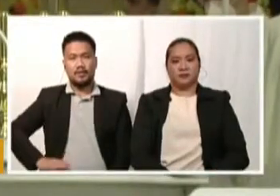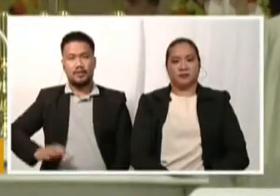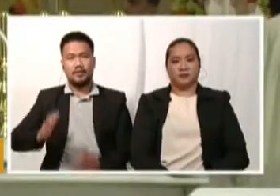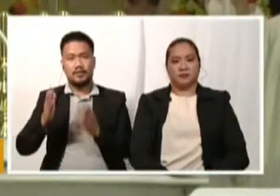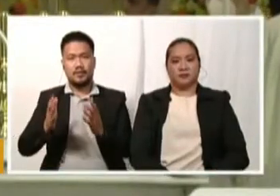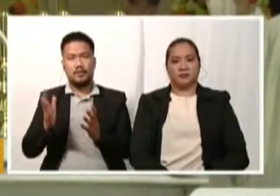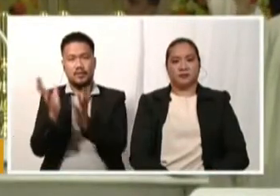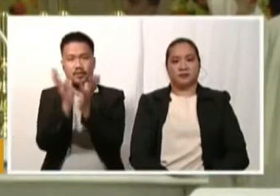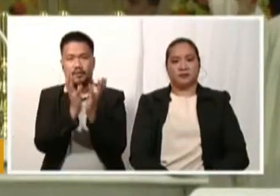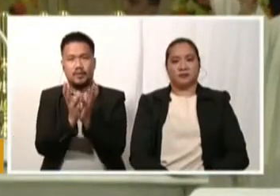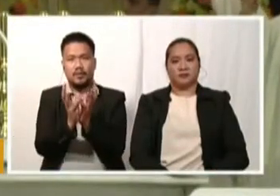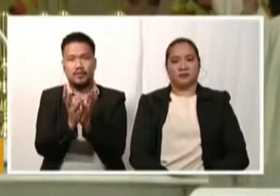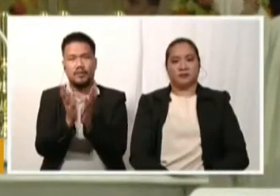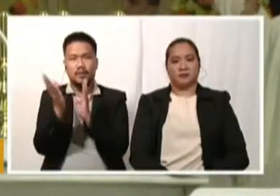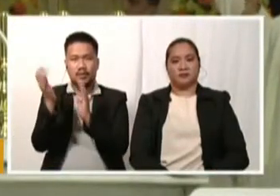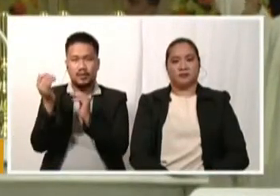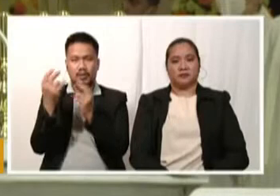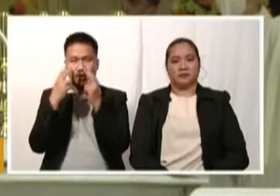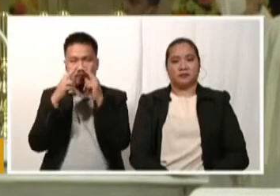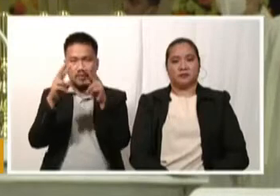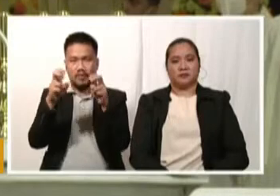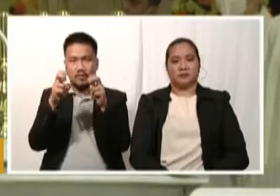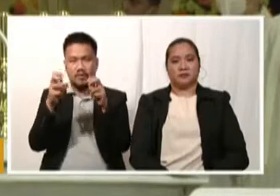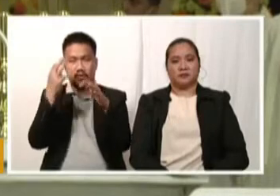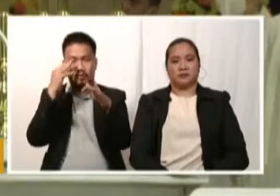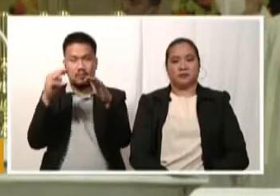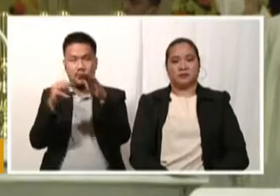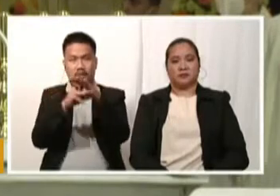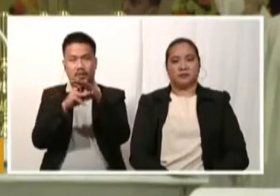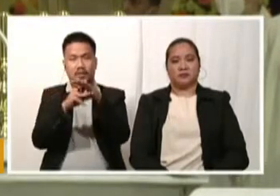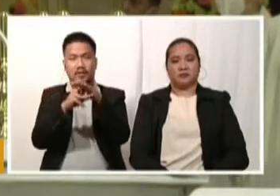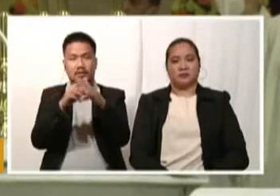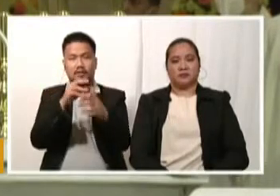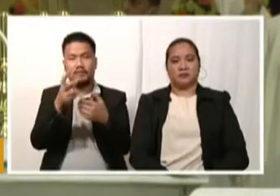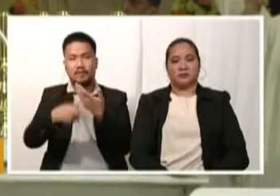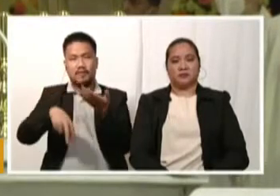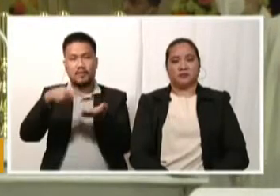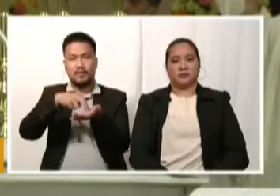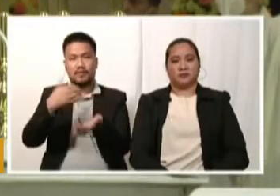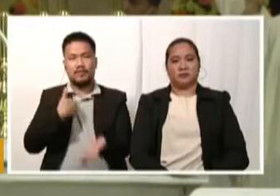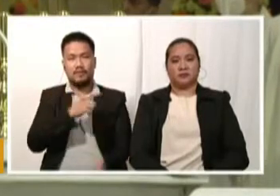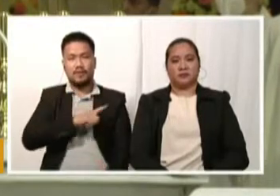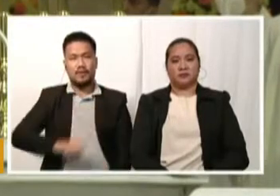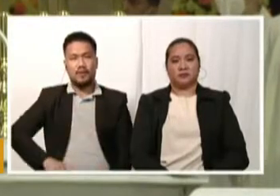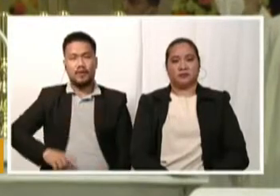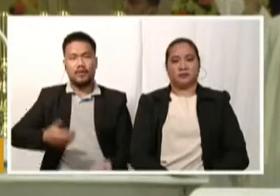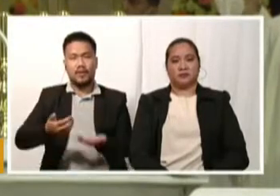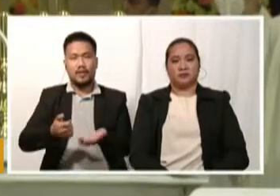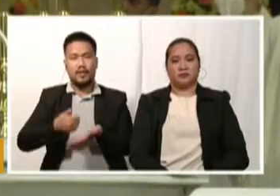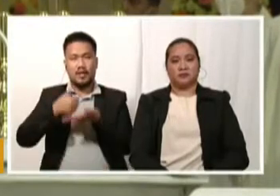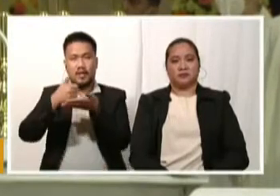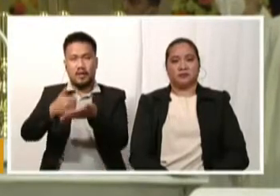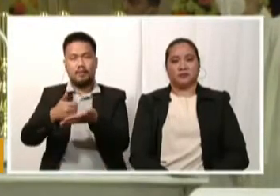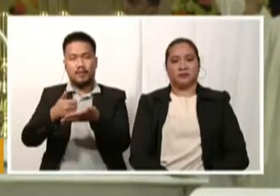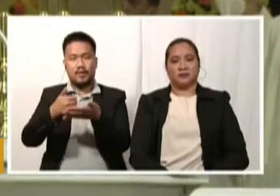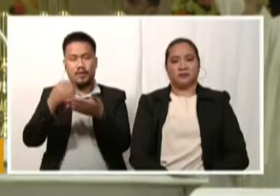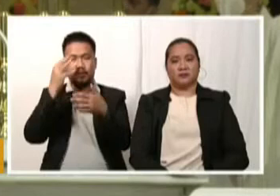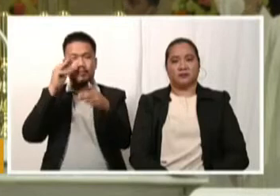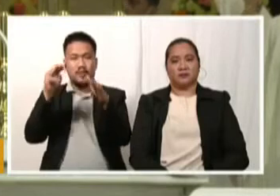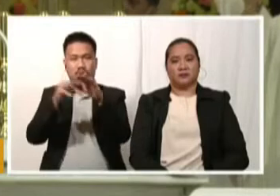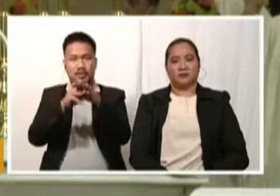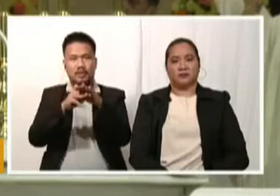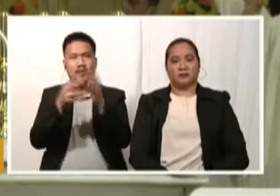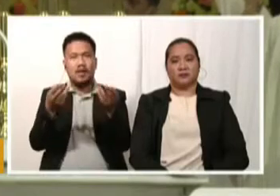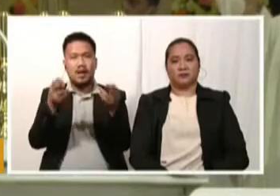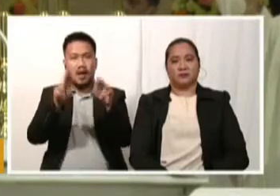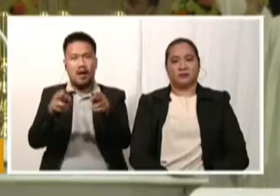may bear witness to the mystery of the resurrection of the Lord and help make this mystery real in